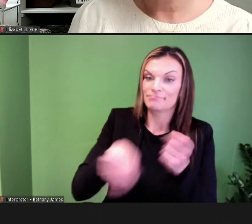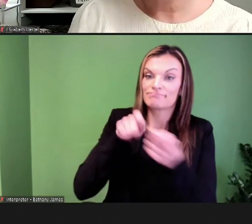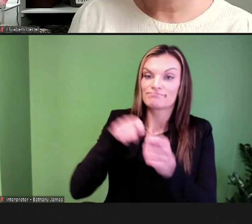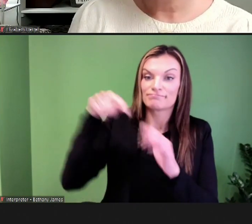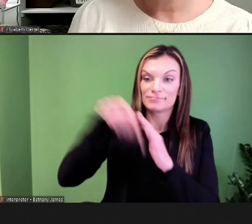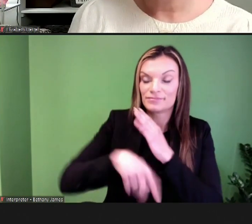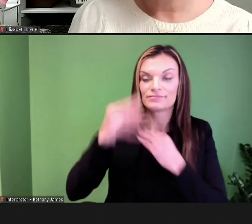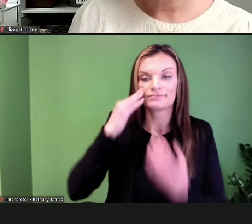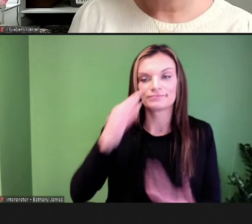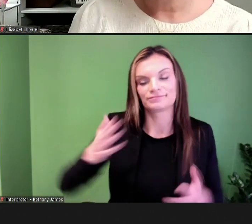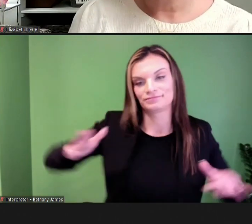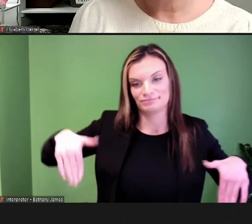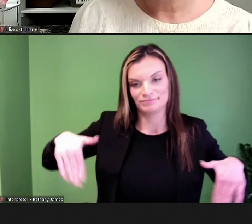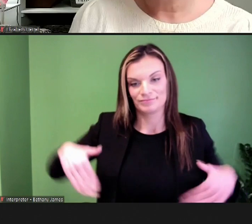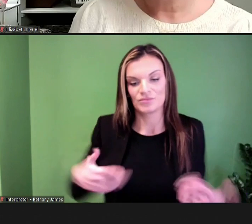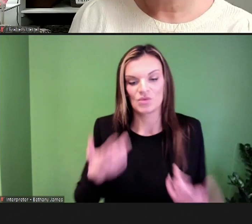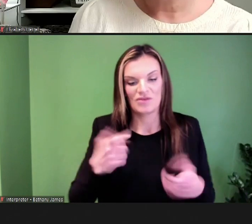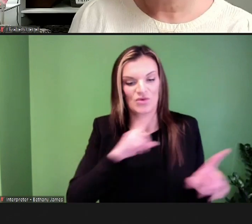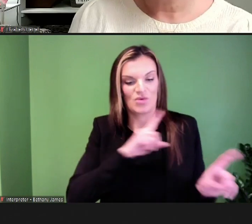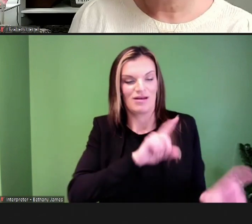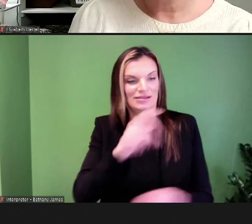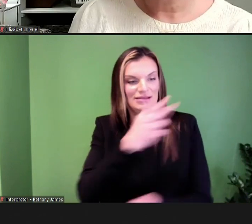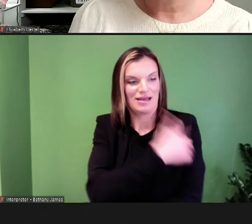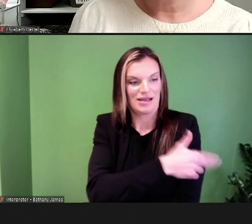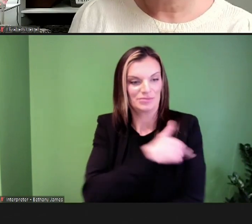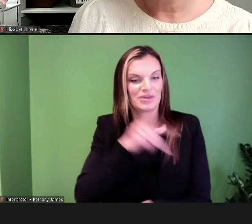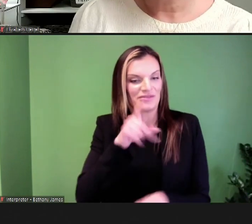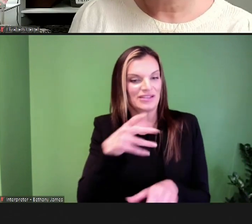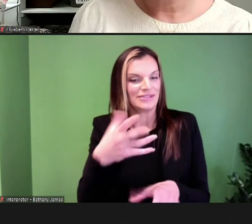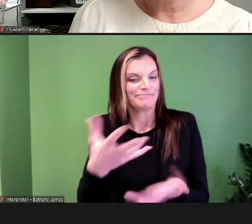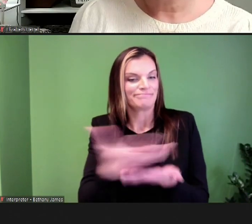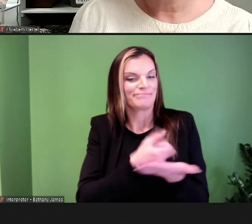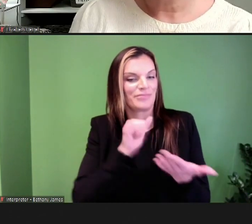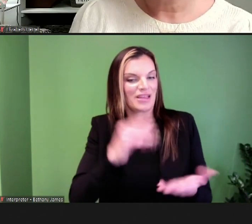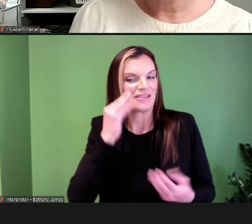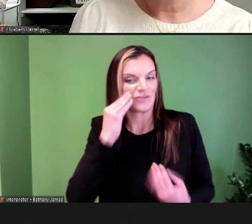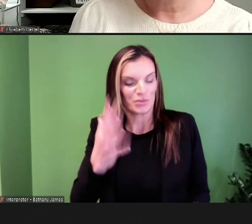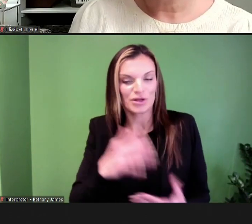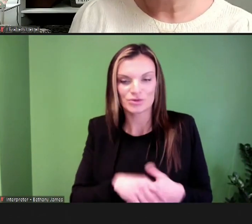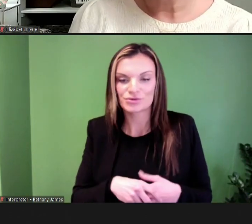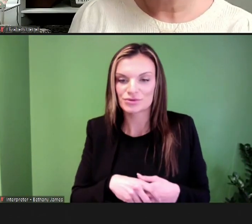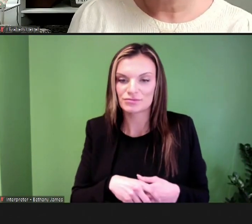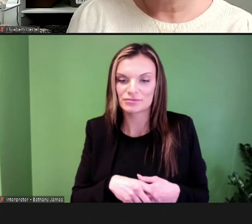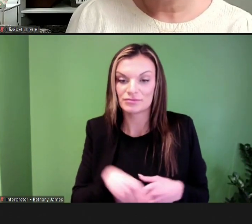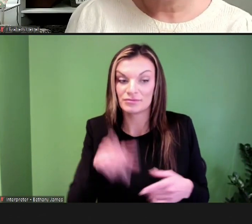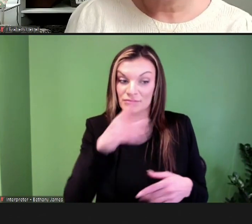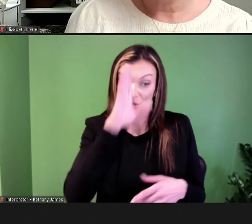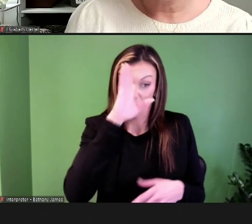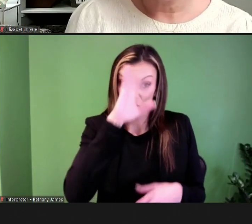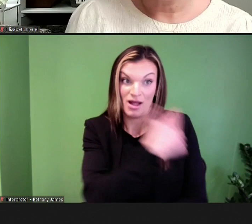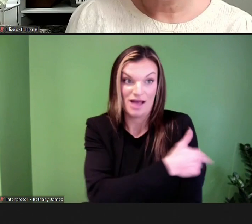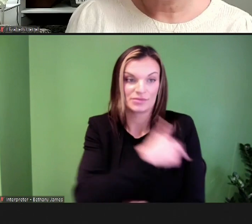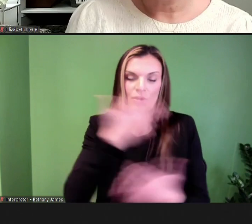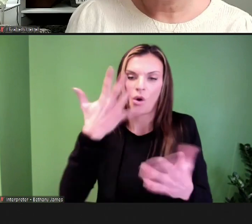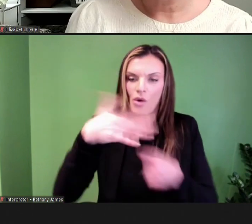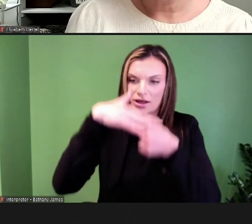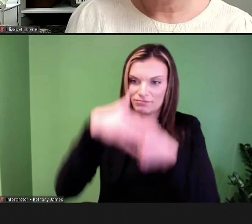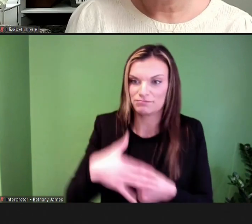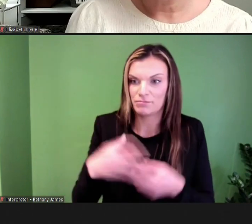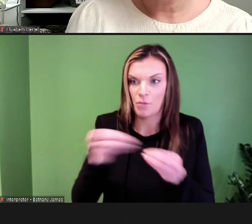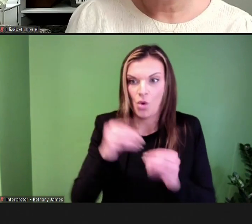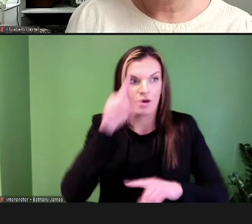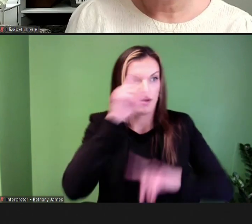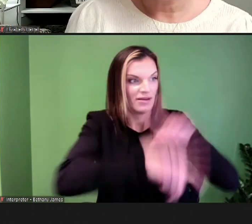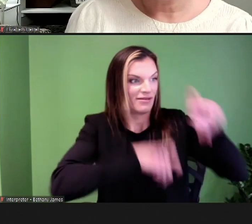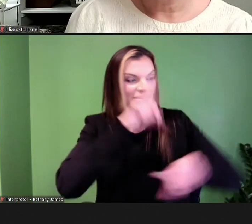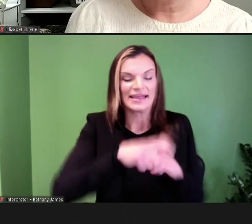now. It would be asking the hospitals to collect another piece of information when they're already under a lot of strain. But what we're trying to do is